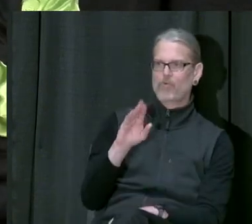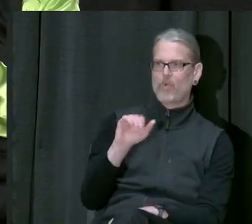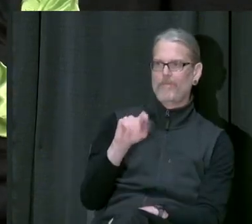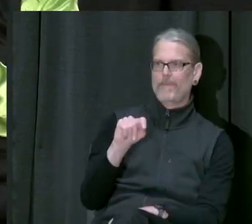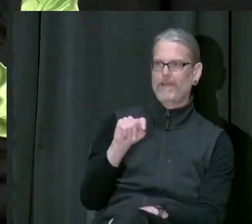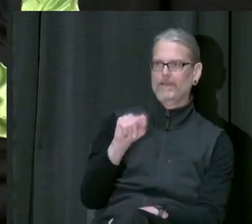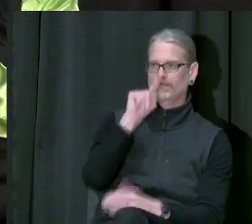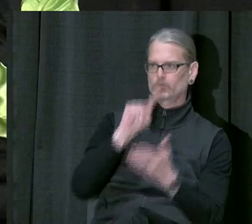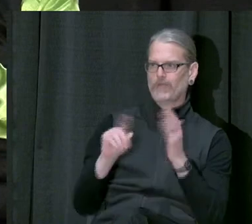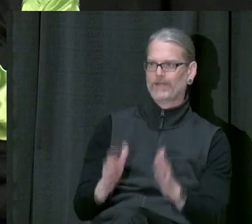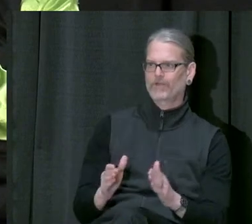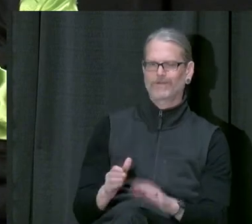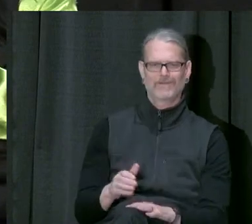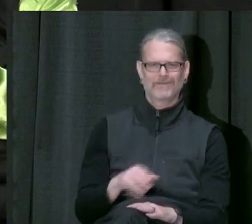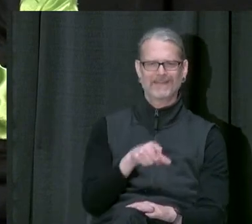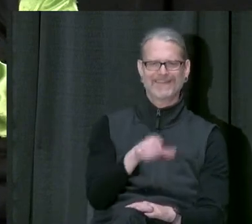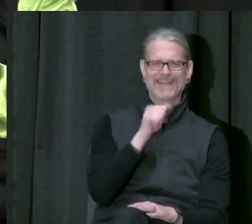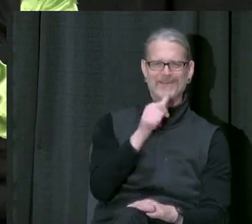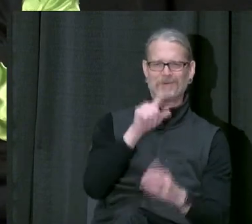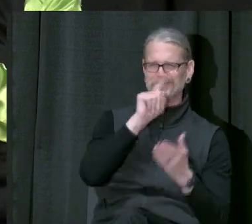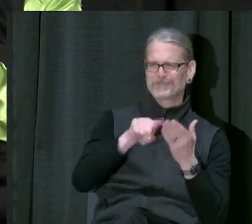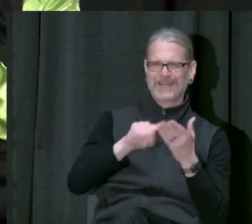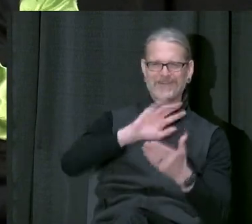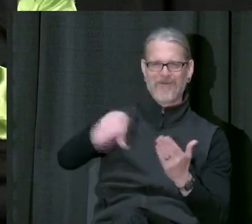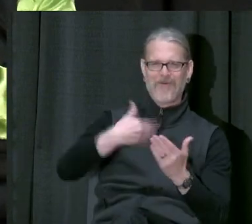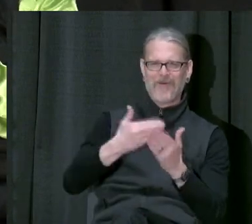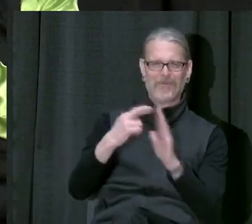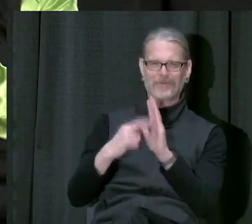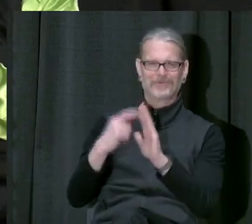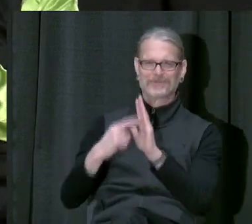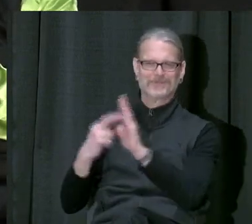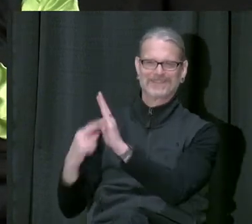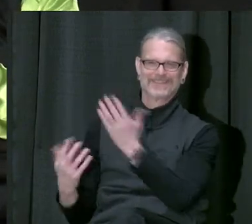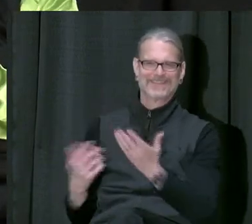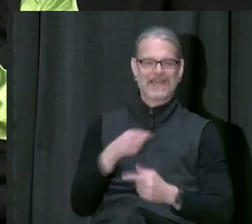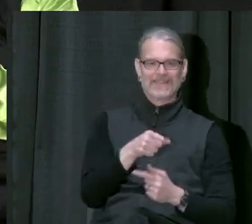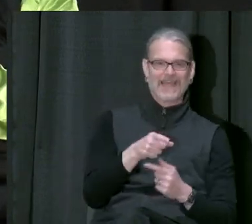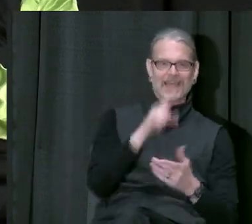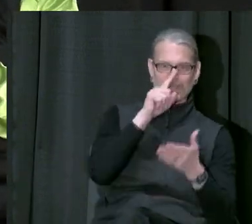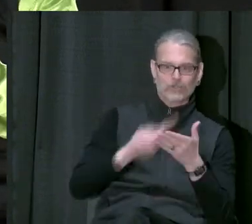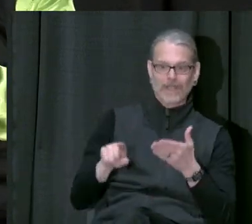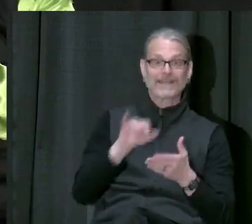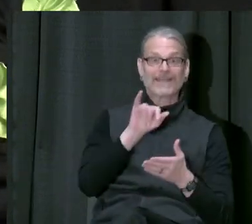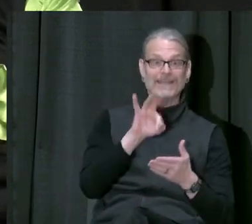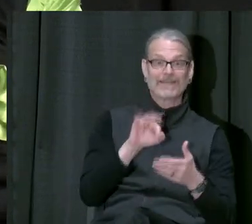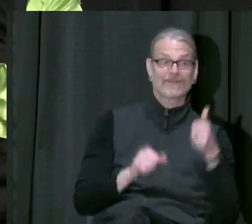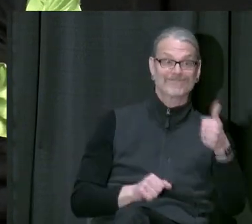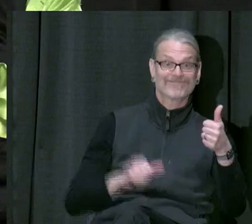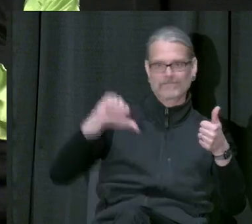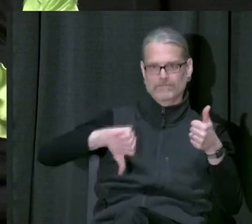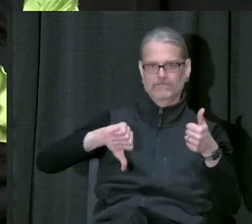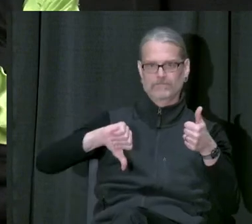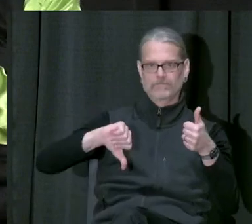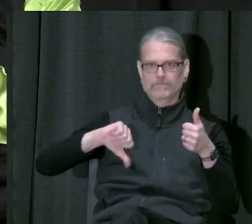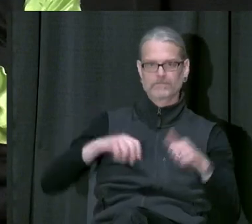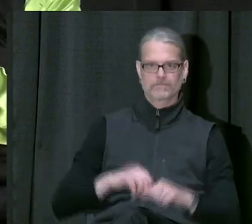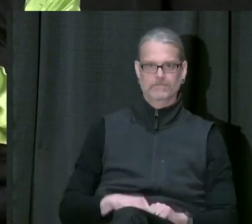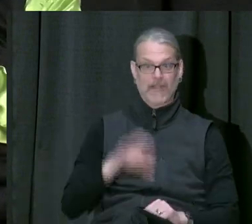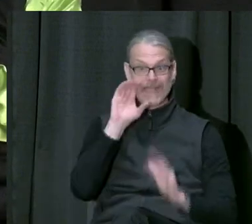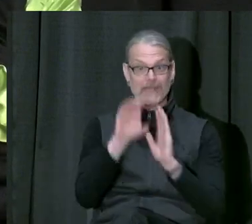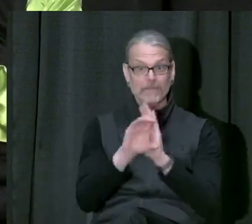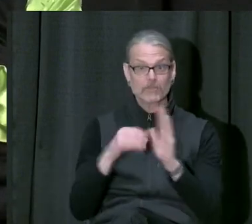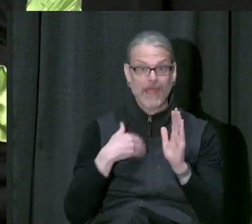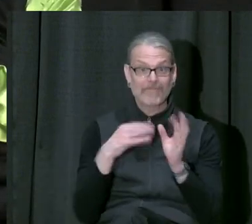is not really checking to every standard, and it can only check things that are pass-fail conditions. Does an image have an image